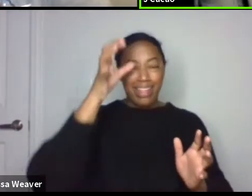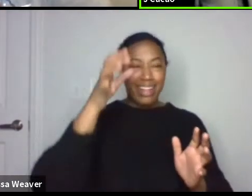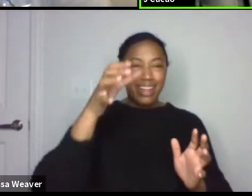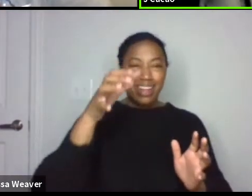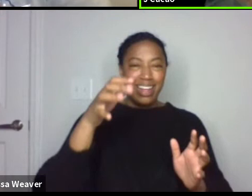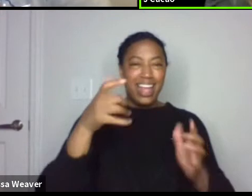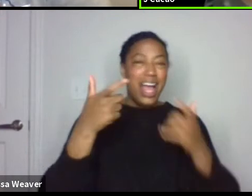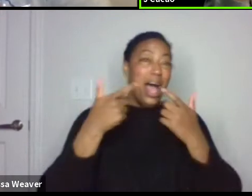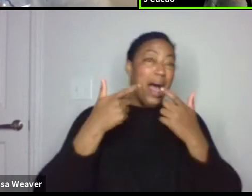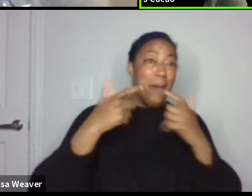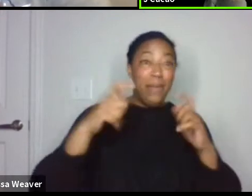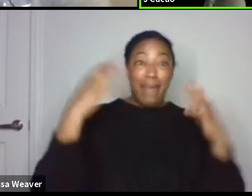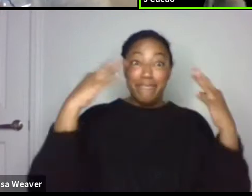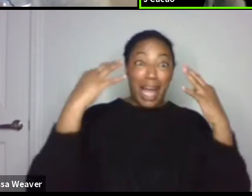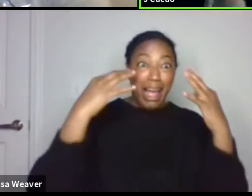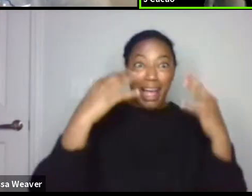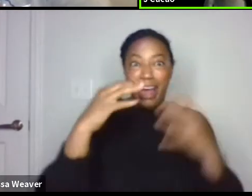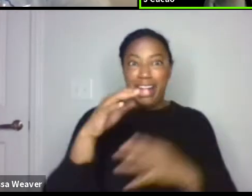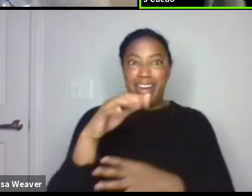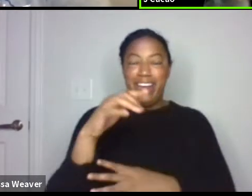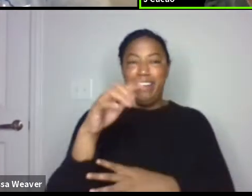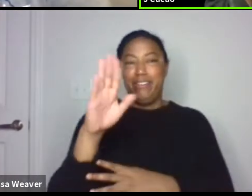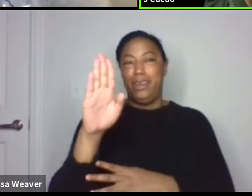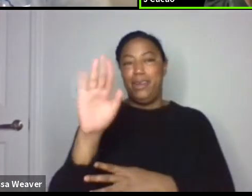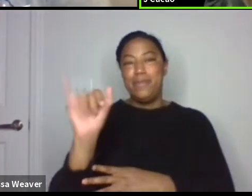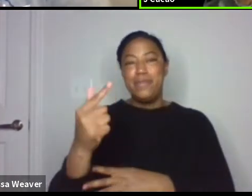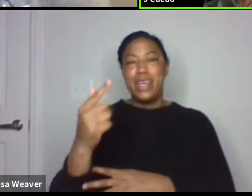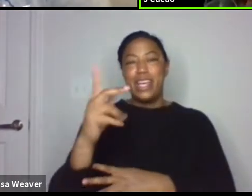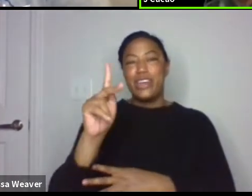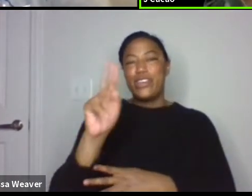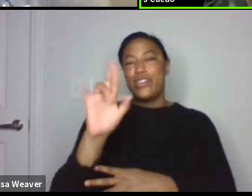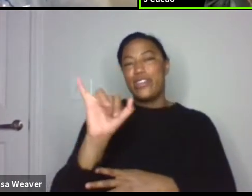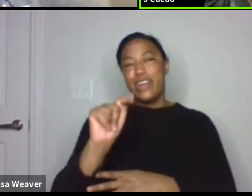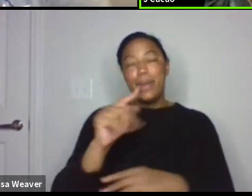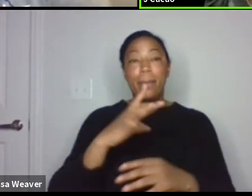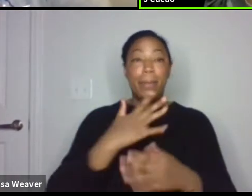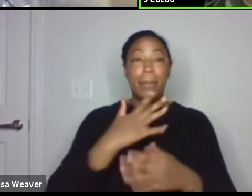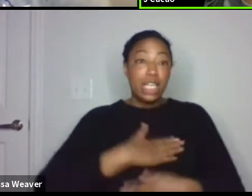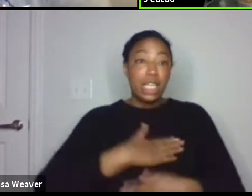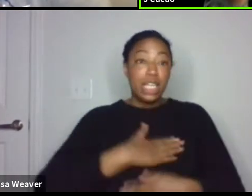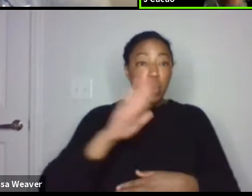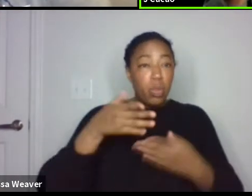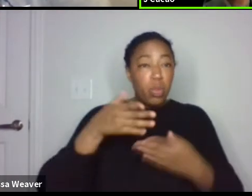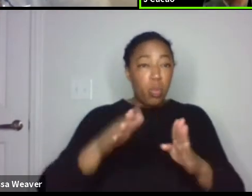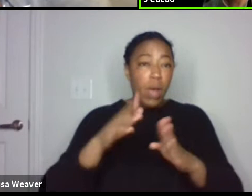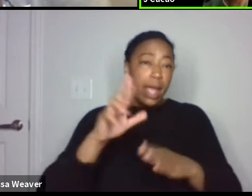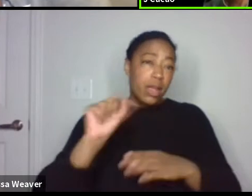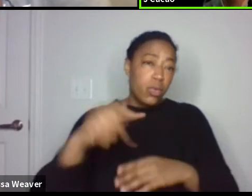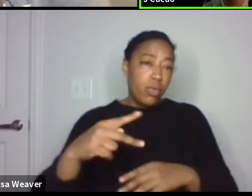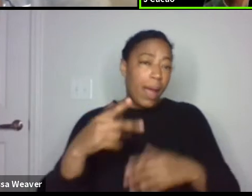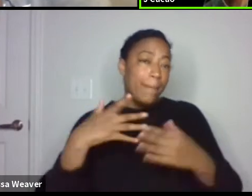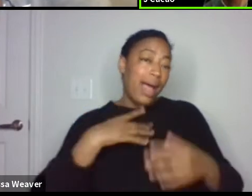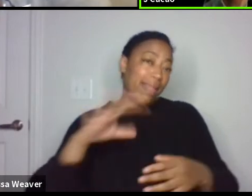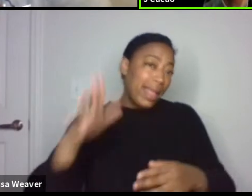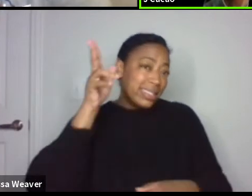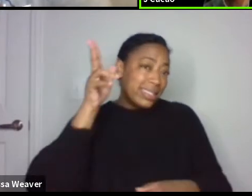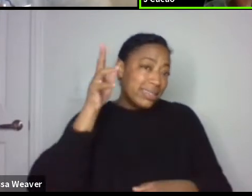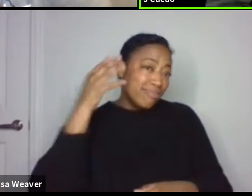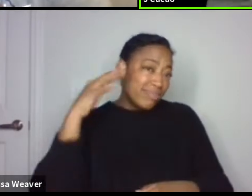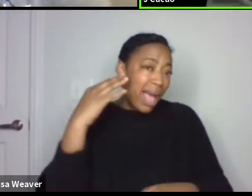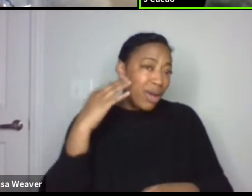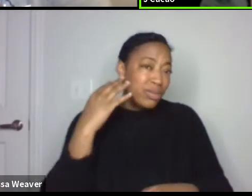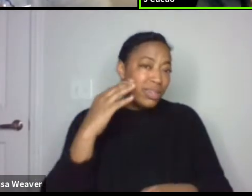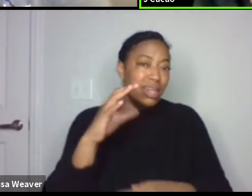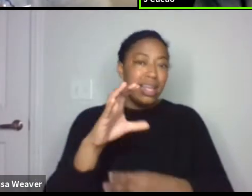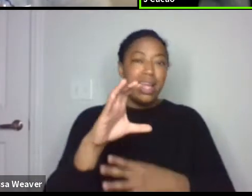big time fan, but I like what he does, man. I like his flow. I like his sound. I like his sound, man. That